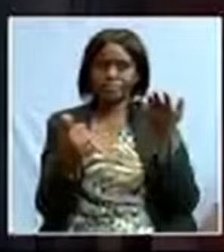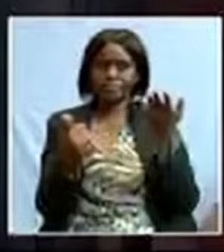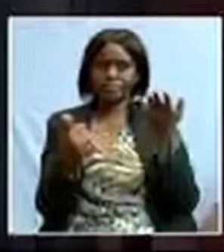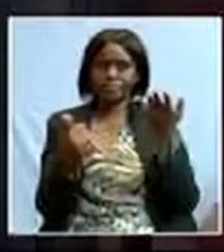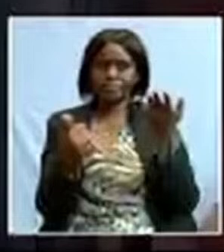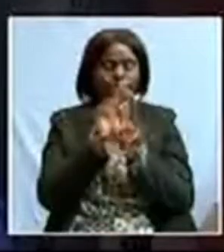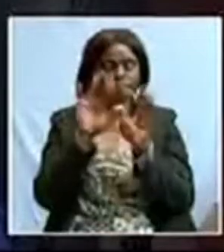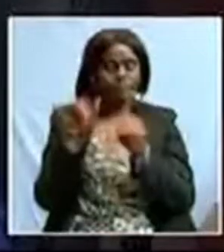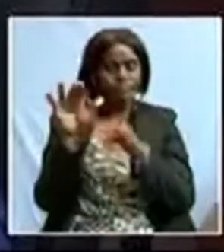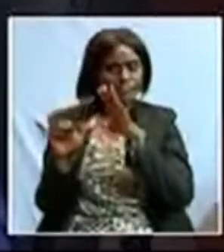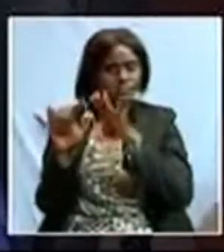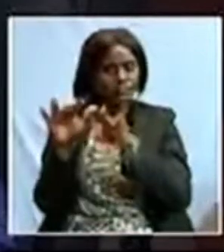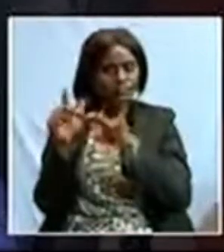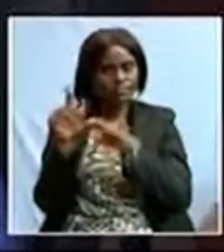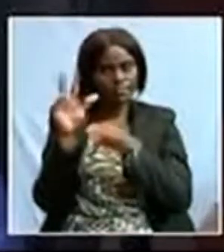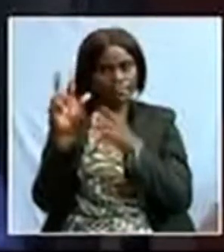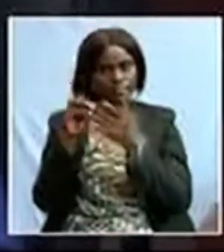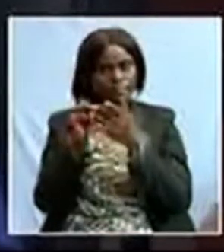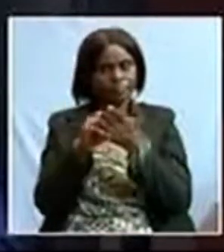leaving a variance of